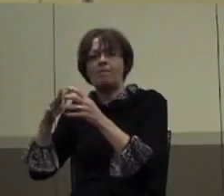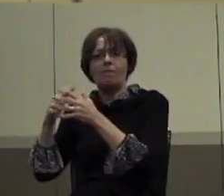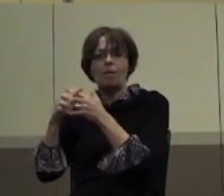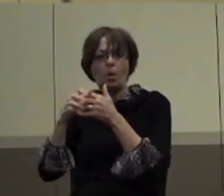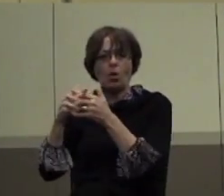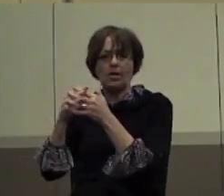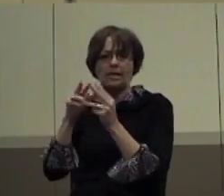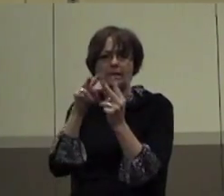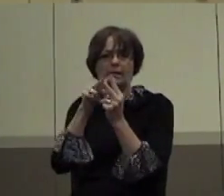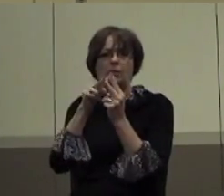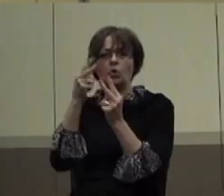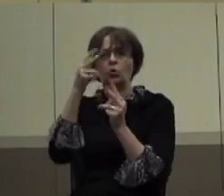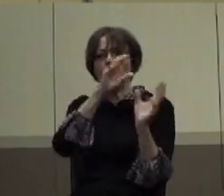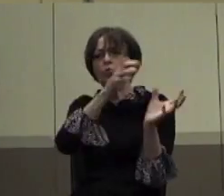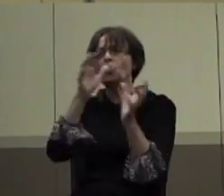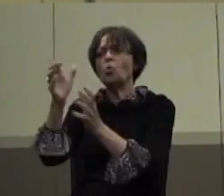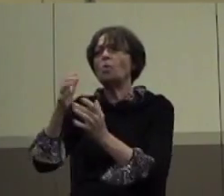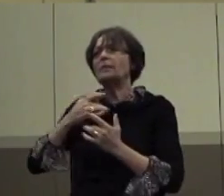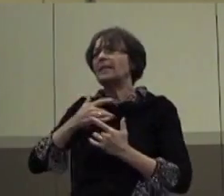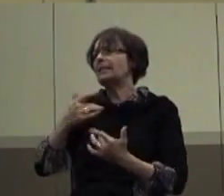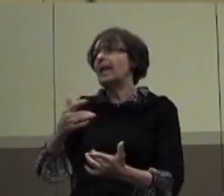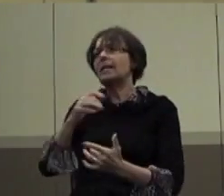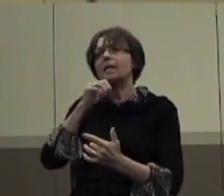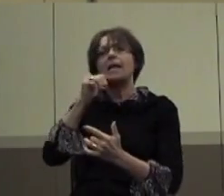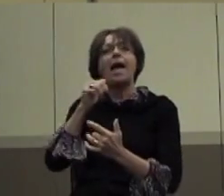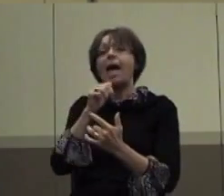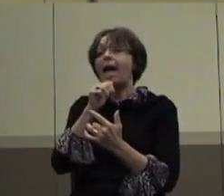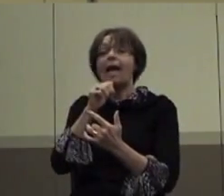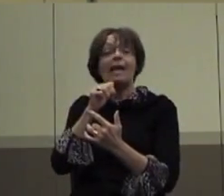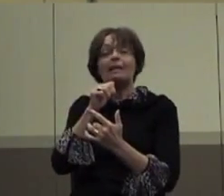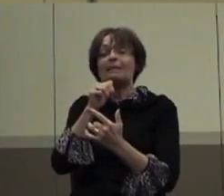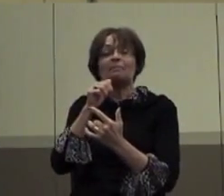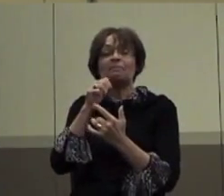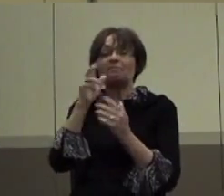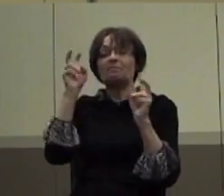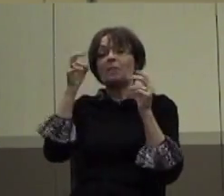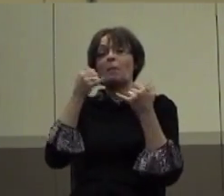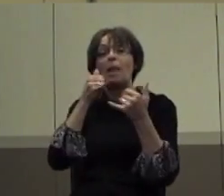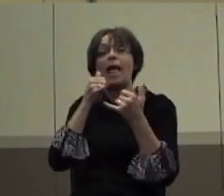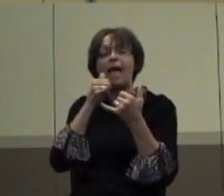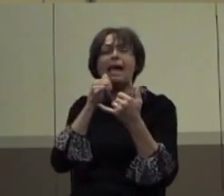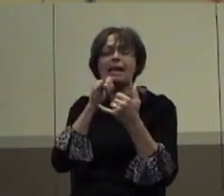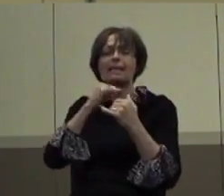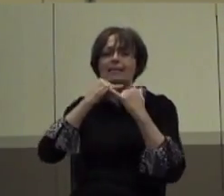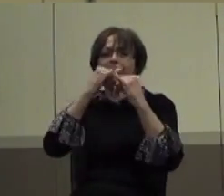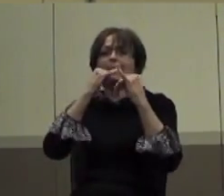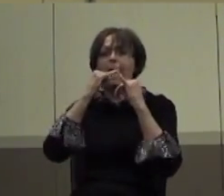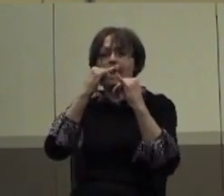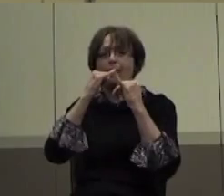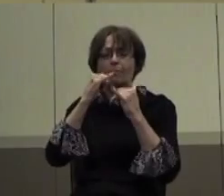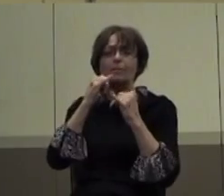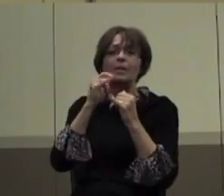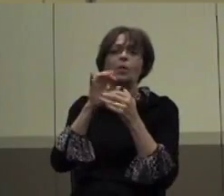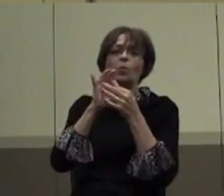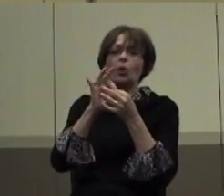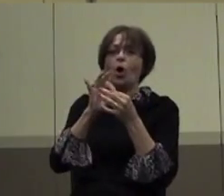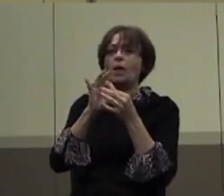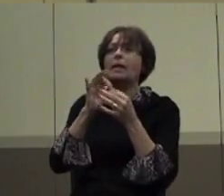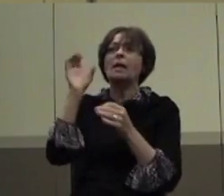right? Two groups that tend to not play the same way we do in terms of listening and